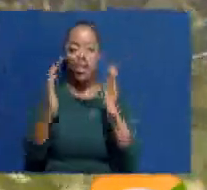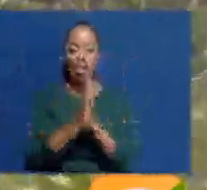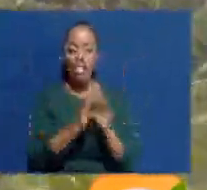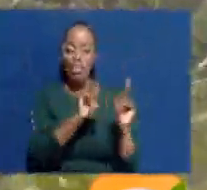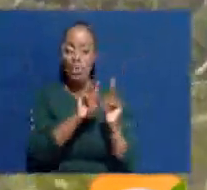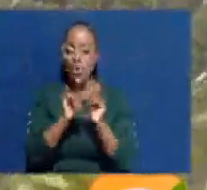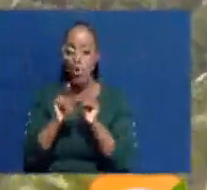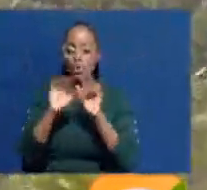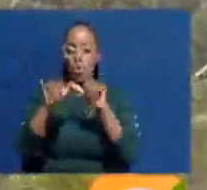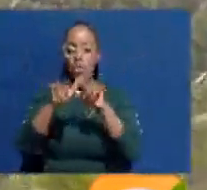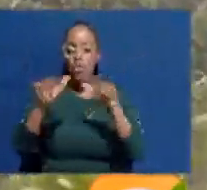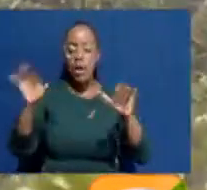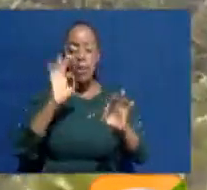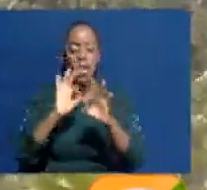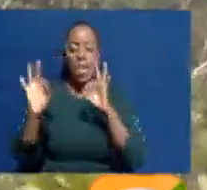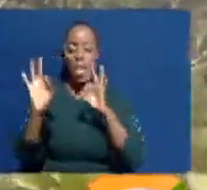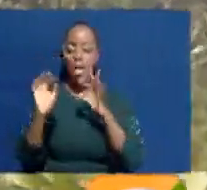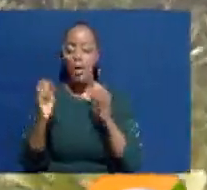decimated farmland.